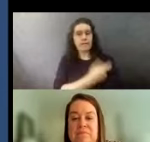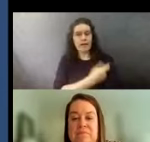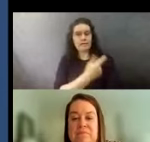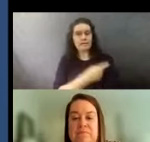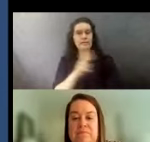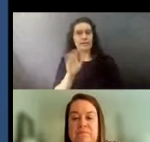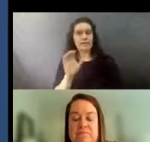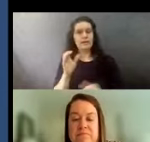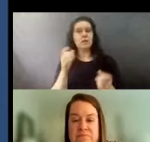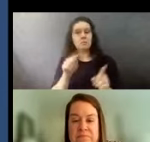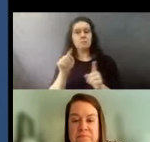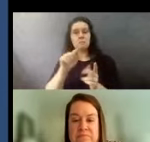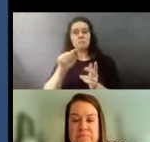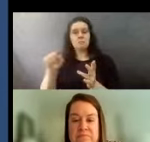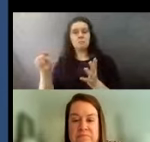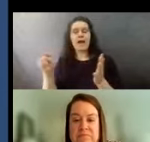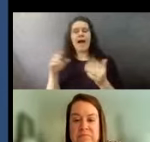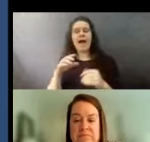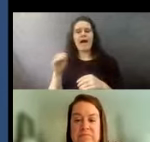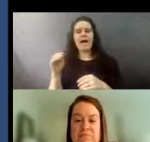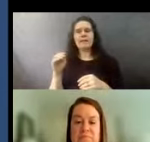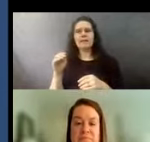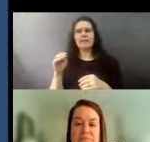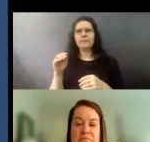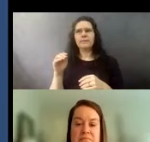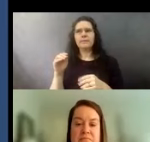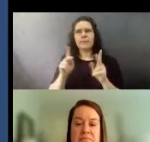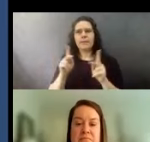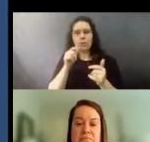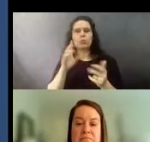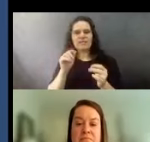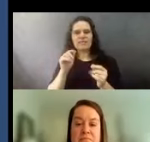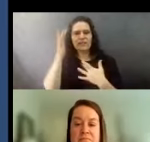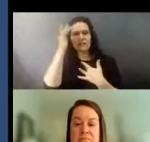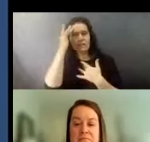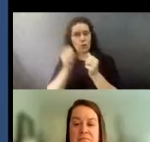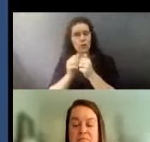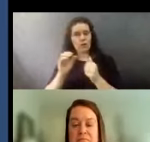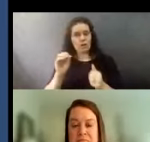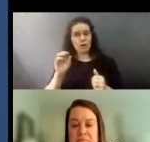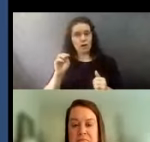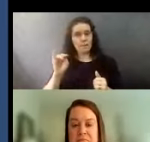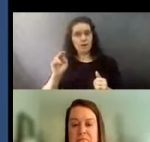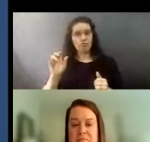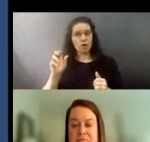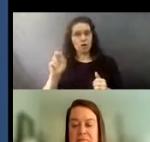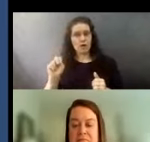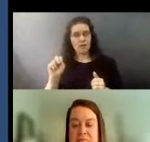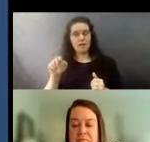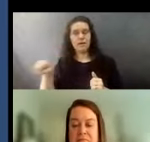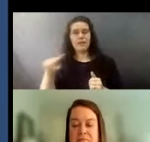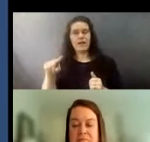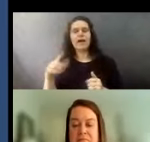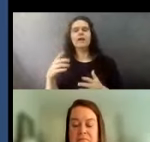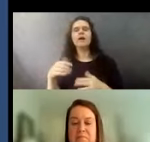kind of severity of a lot of folks who acquired the Omicron variant, I think we are seeing some pushback from employers like, okay, we let you